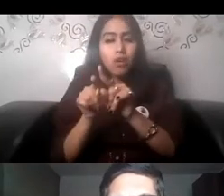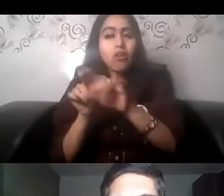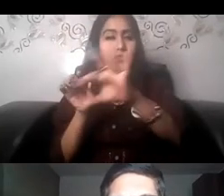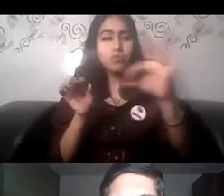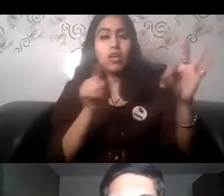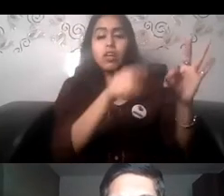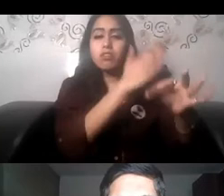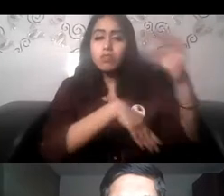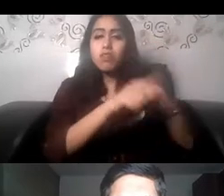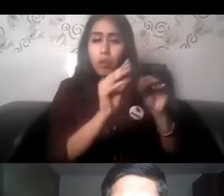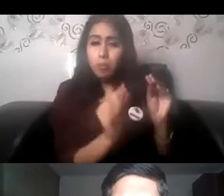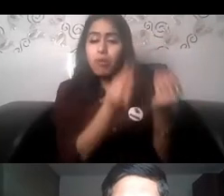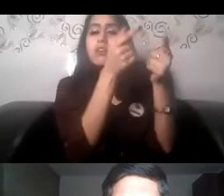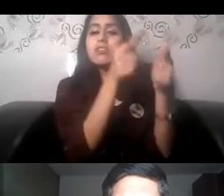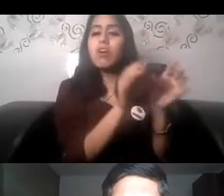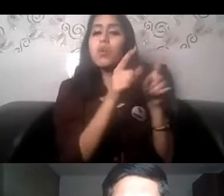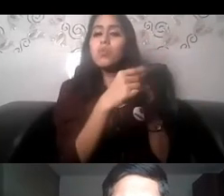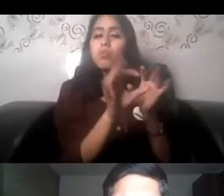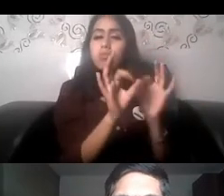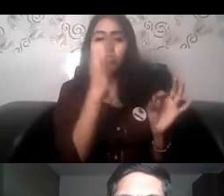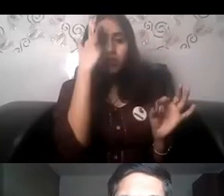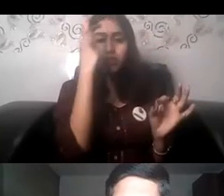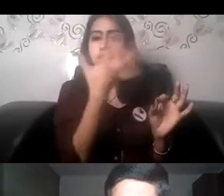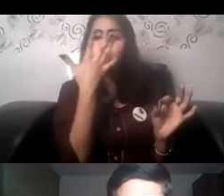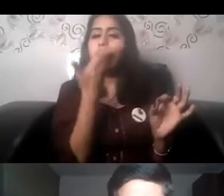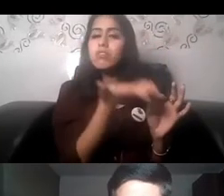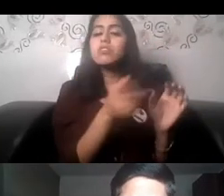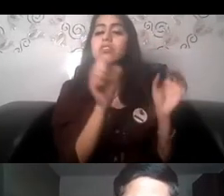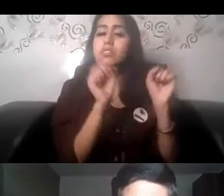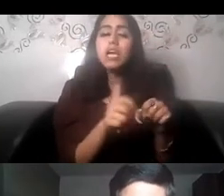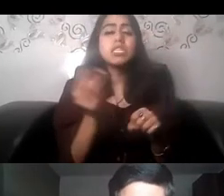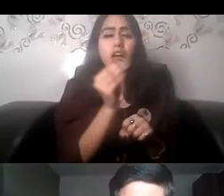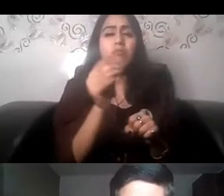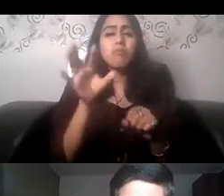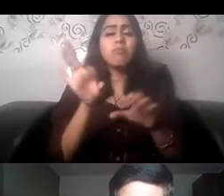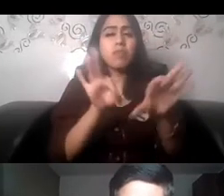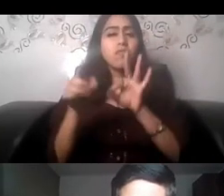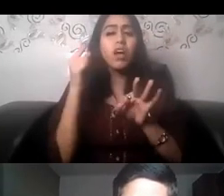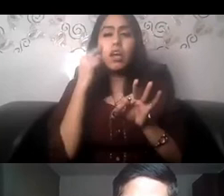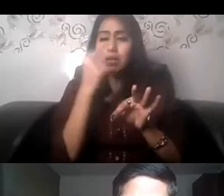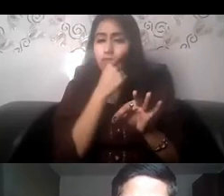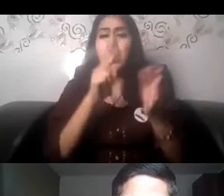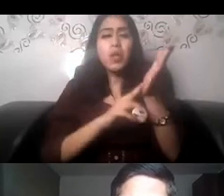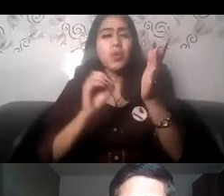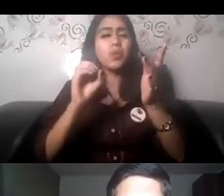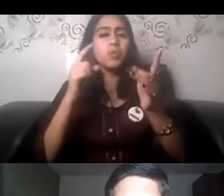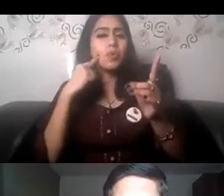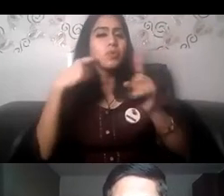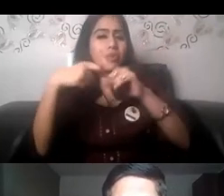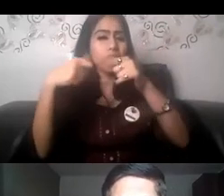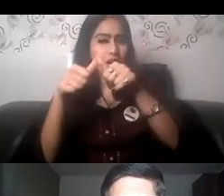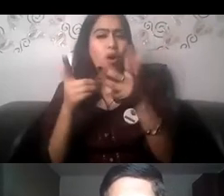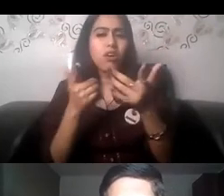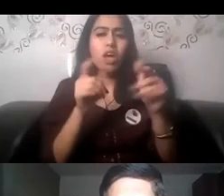from Mr. Bhargav that he has given jobs for some blind people in Nokia or some other company. And